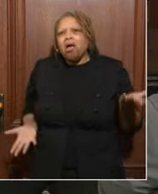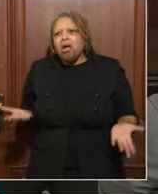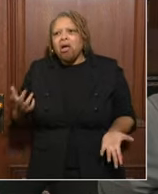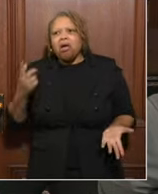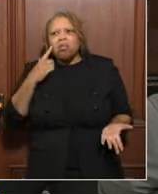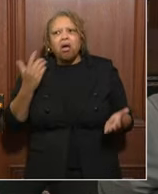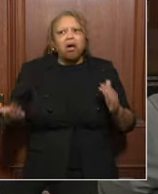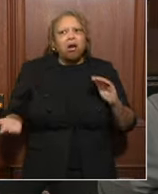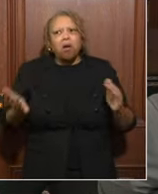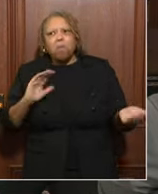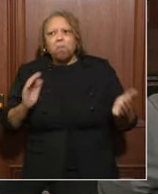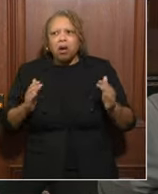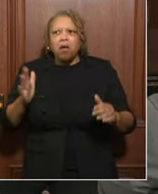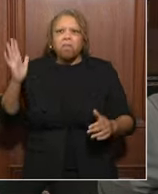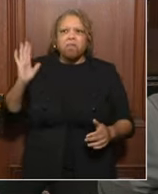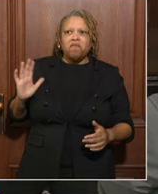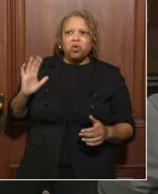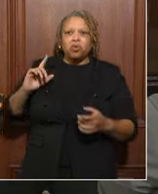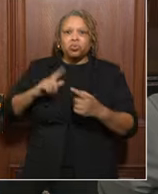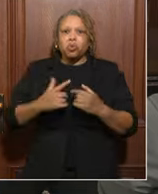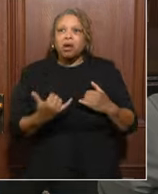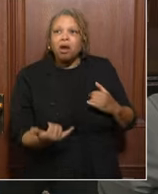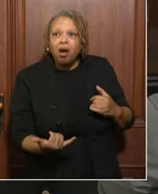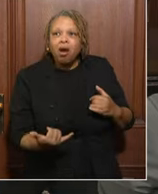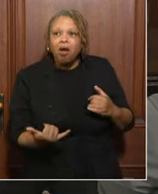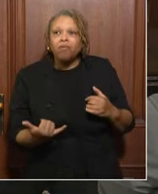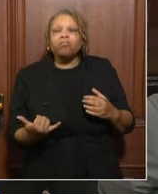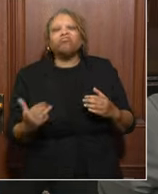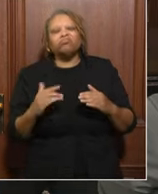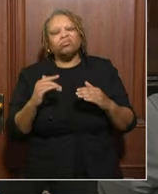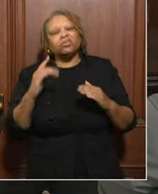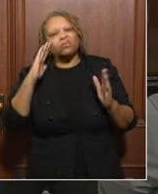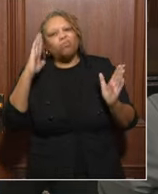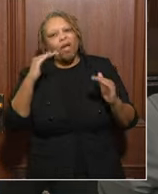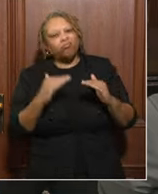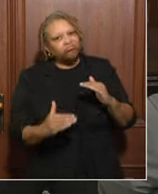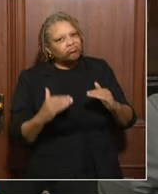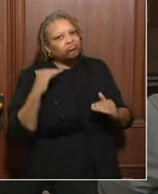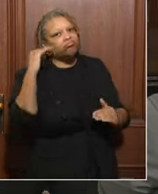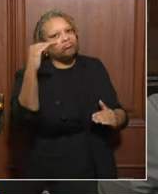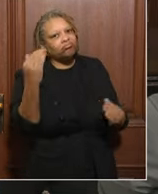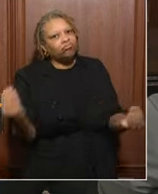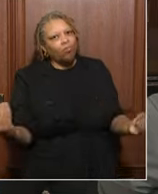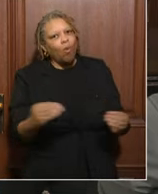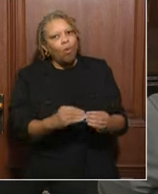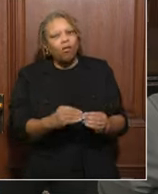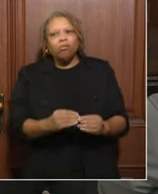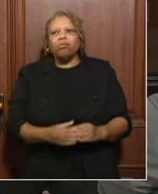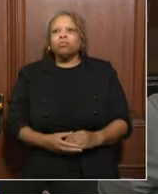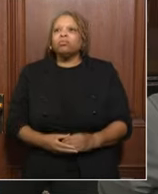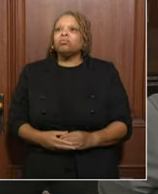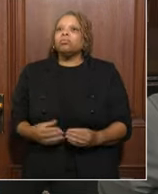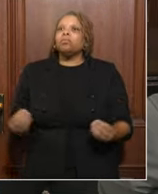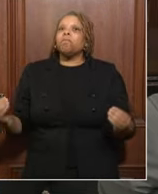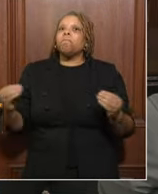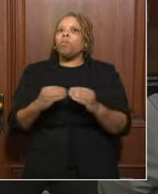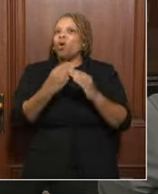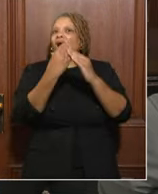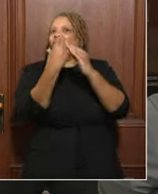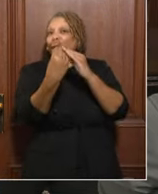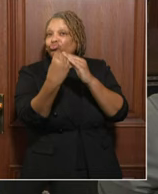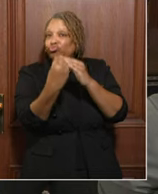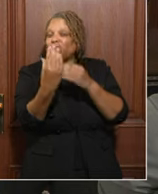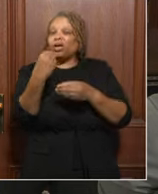wide, keeping in mind that some of our other federal partners are also looking for external support. Today, we're close to about